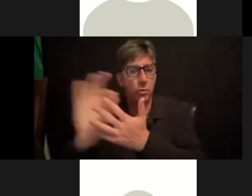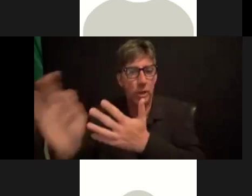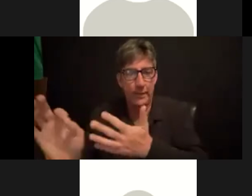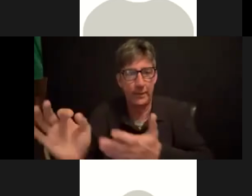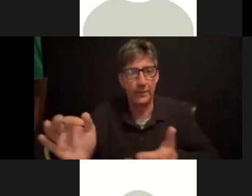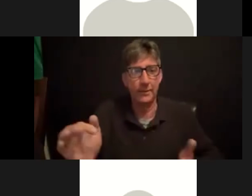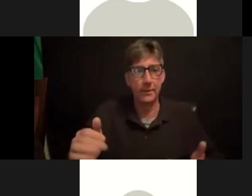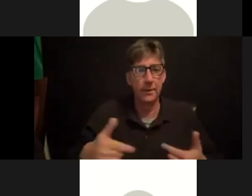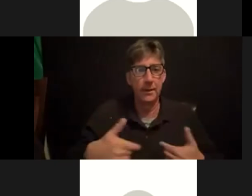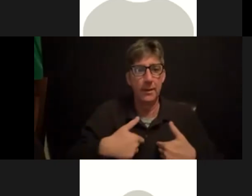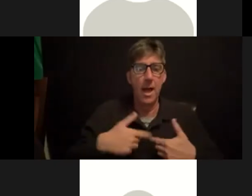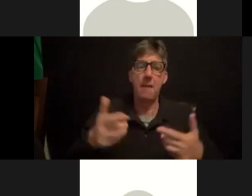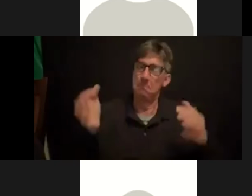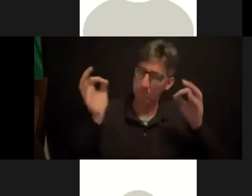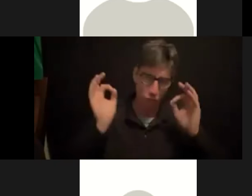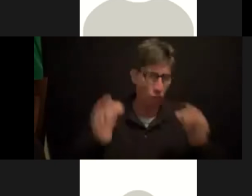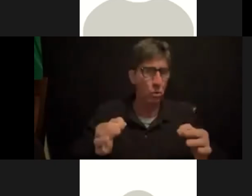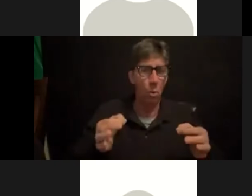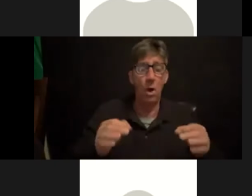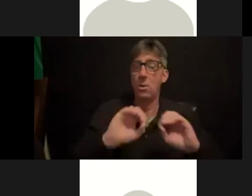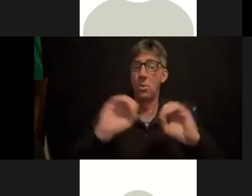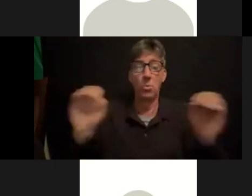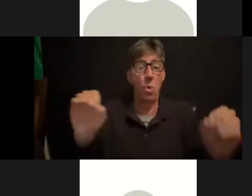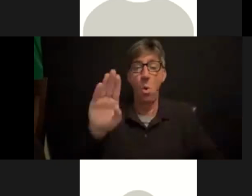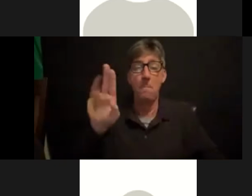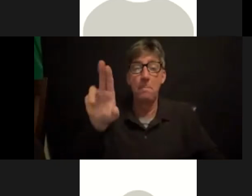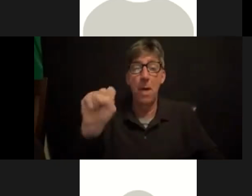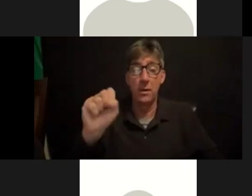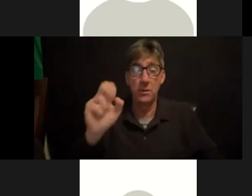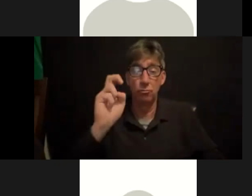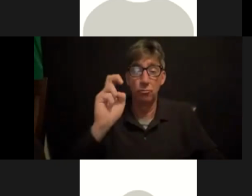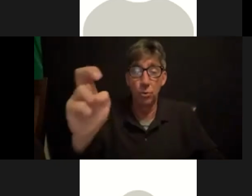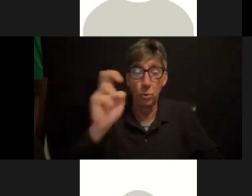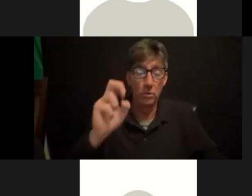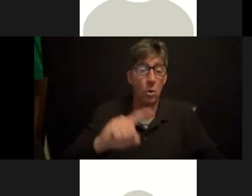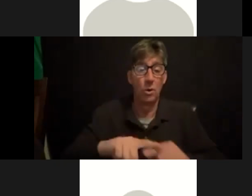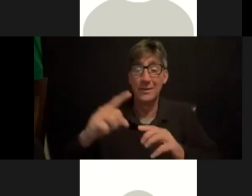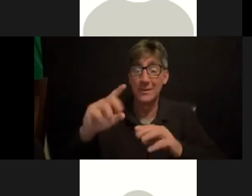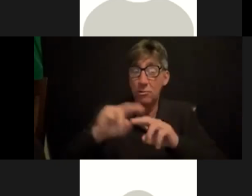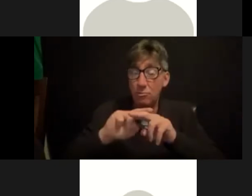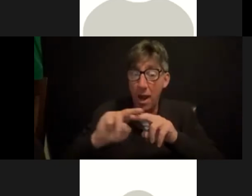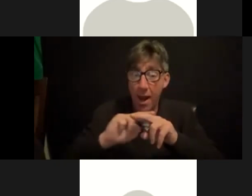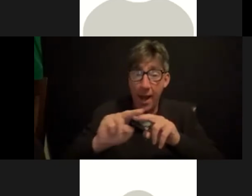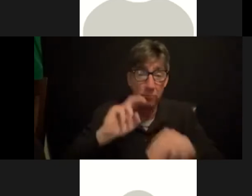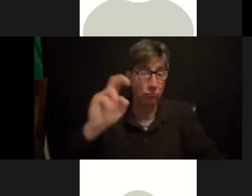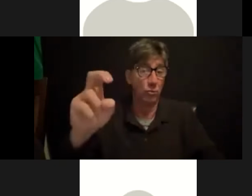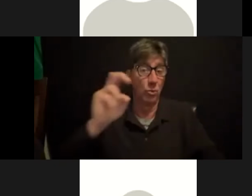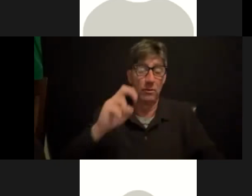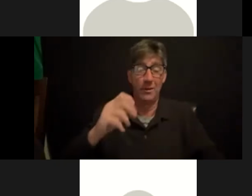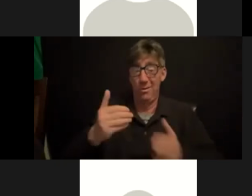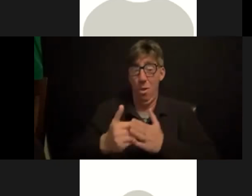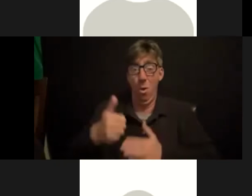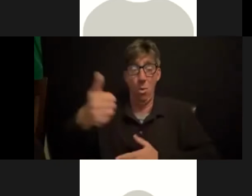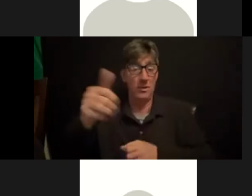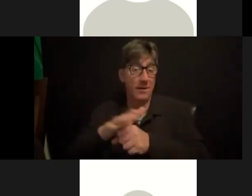I am positive that there is no bus route or T route that is close enough to where 52 used to be.